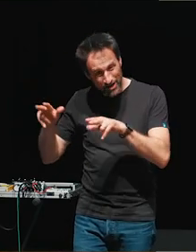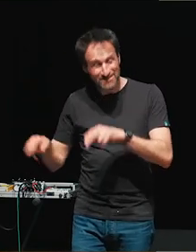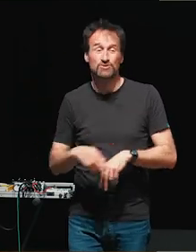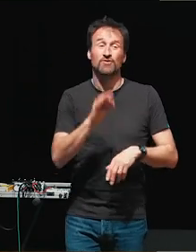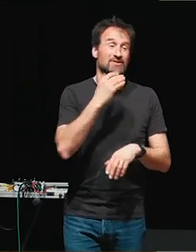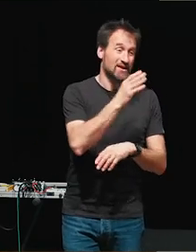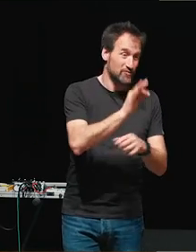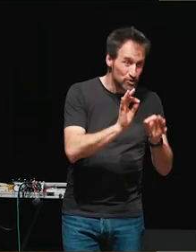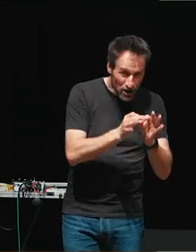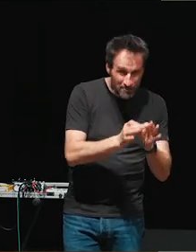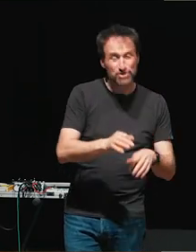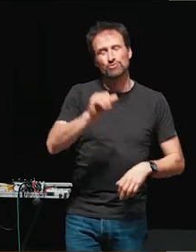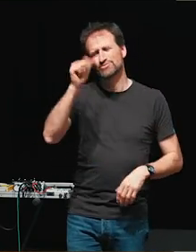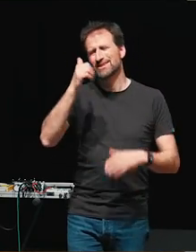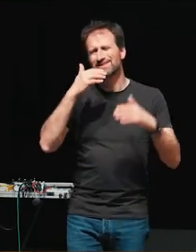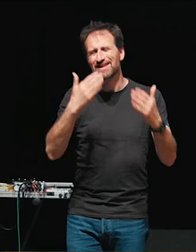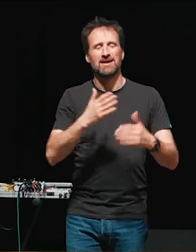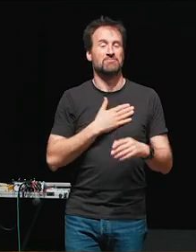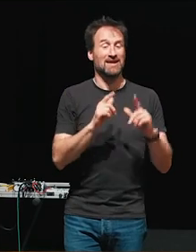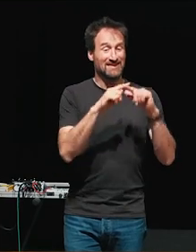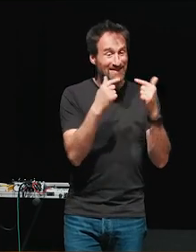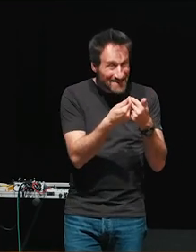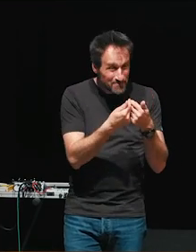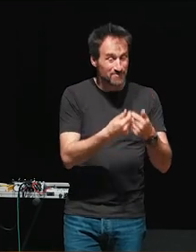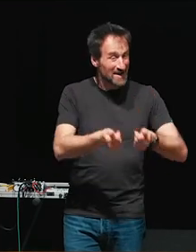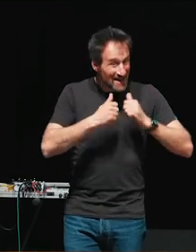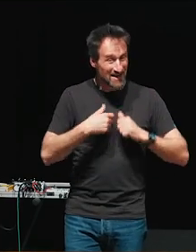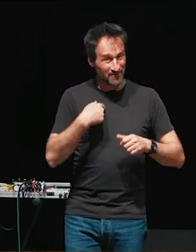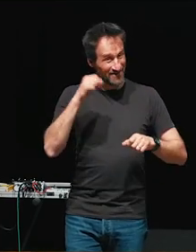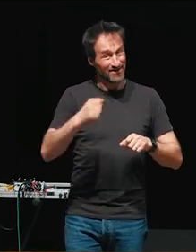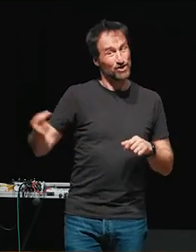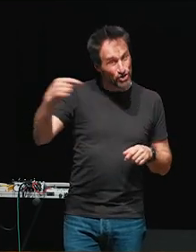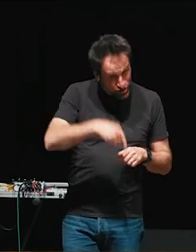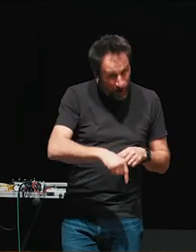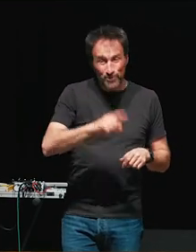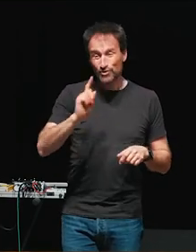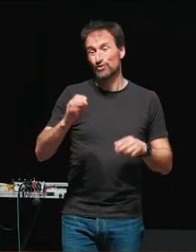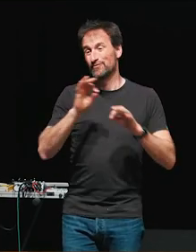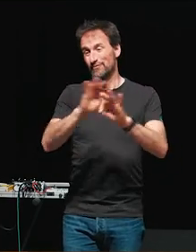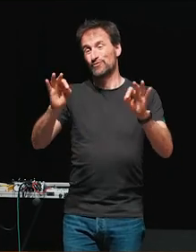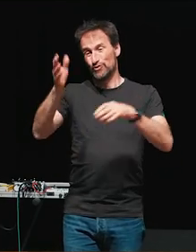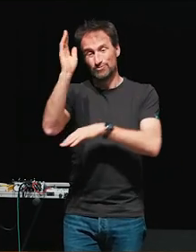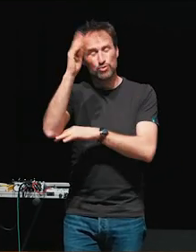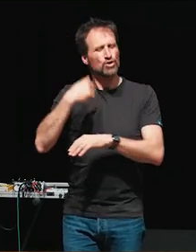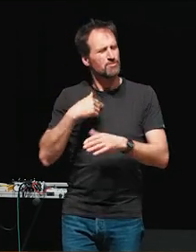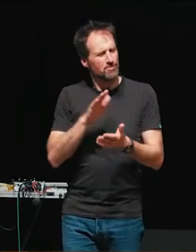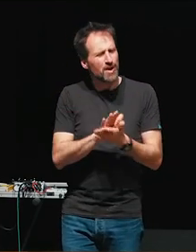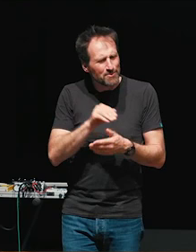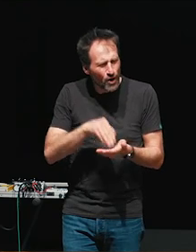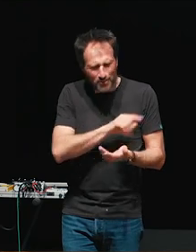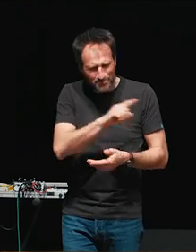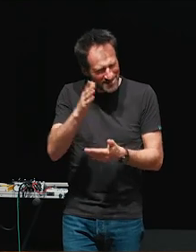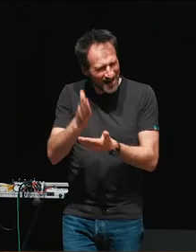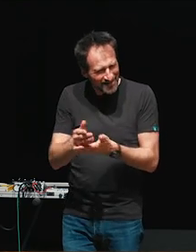and most definitely my team for helping me come here and present to all of you. I'll still be around until the end of this conference, so